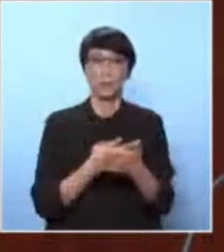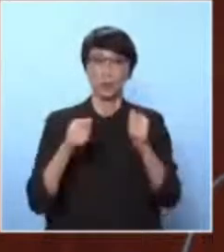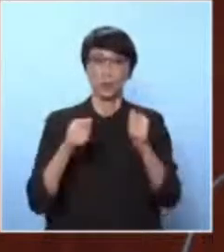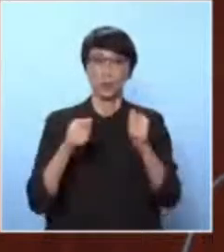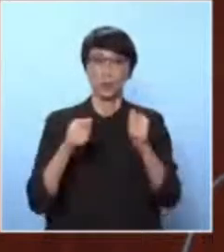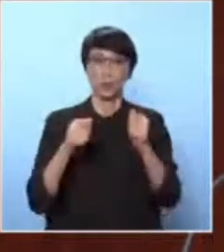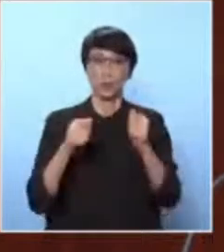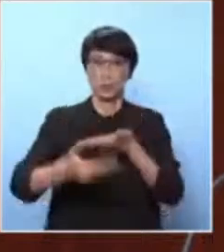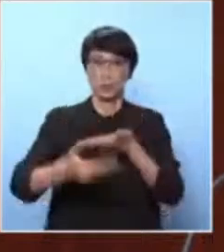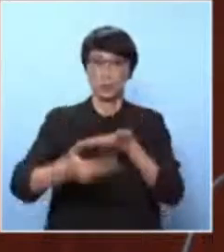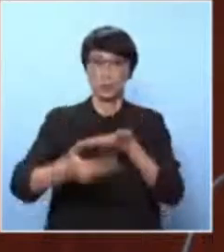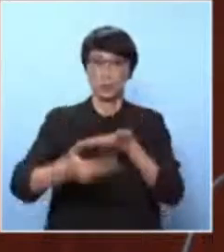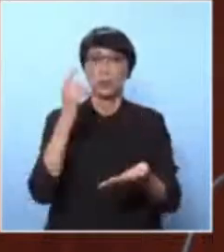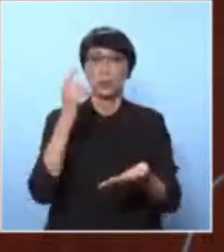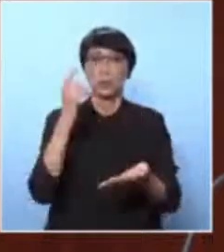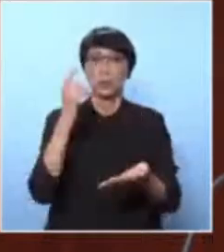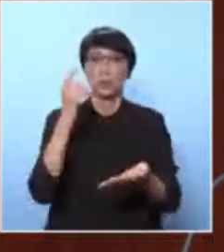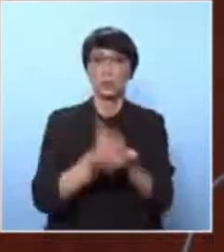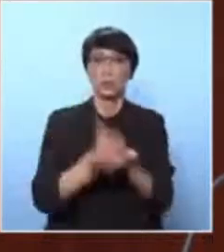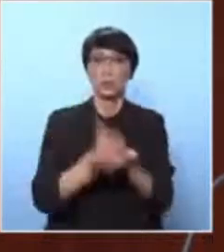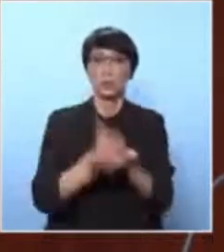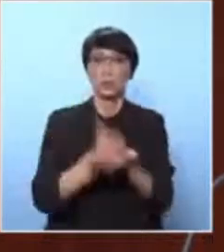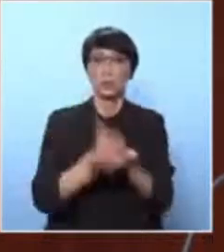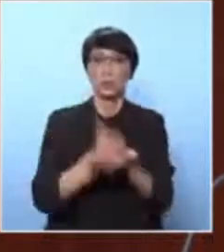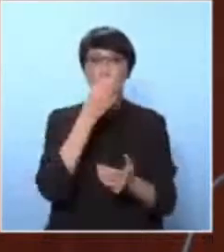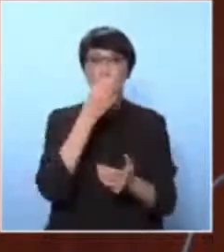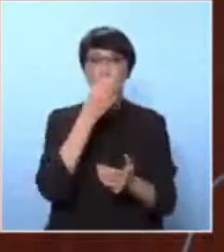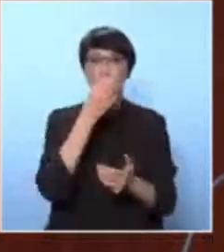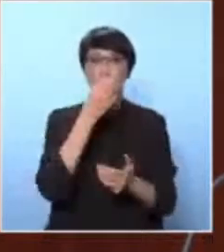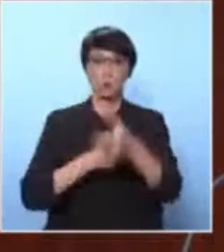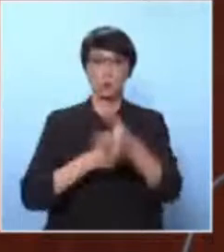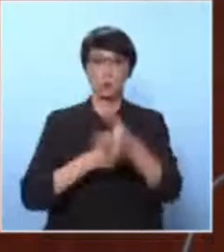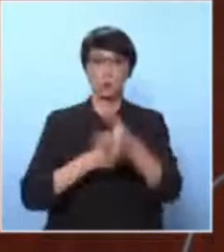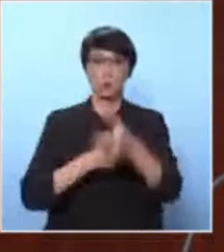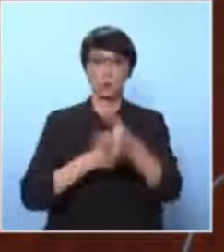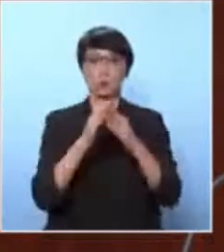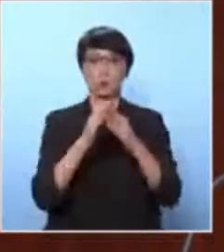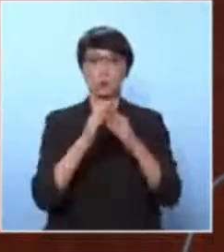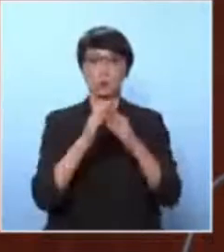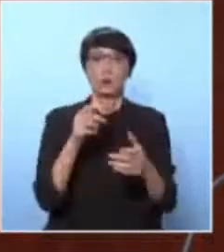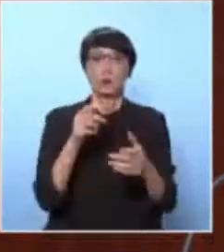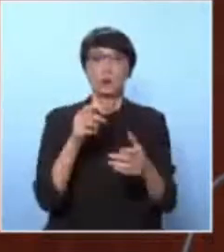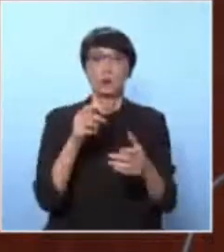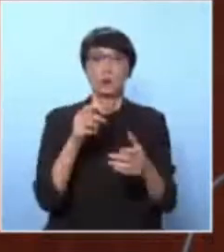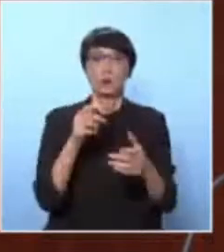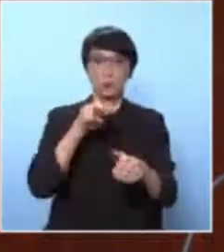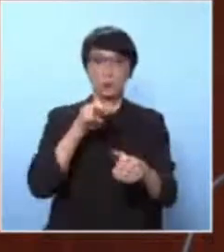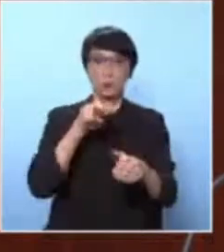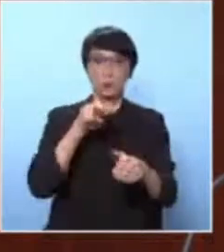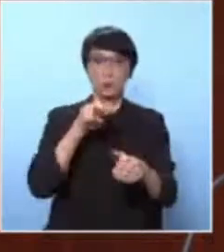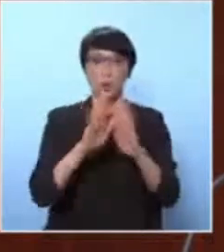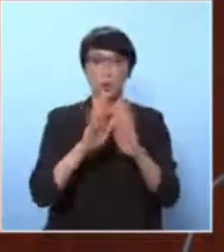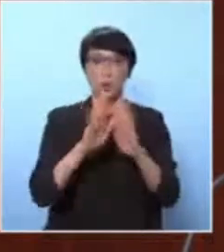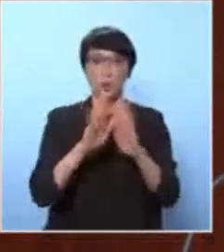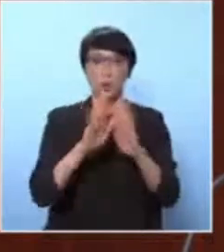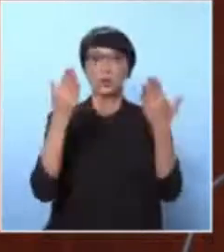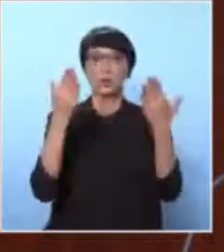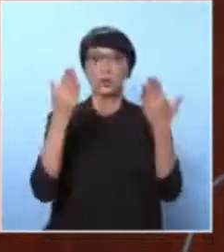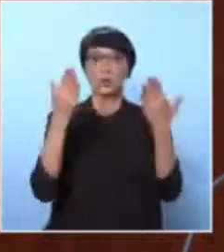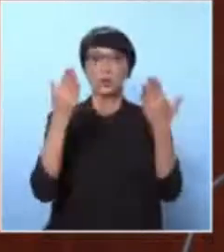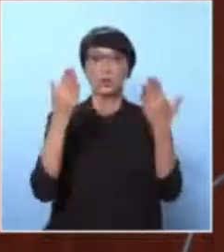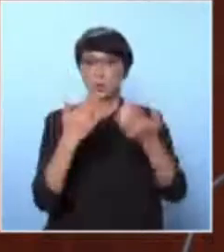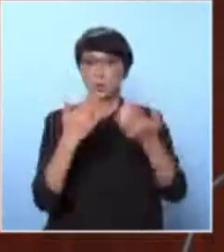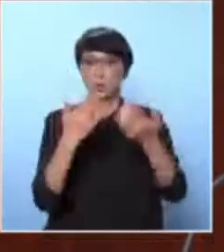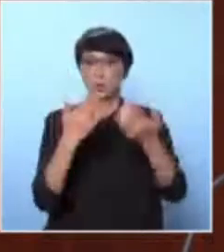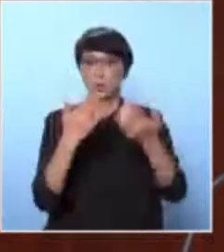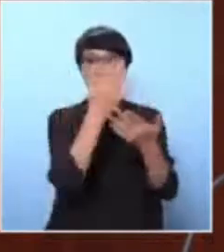The HKEX and the financial regulators will review and explore reducing the minimum trading spreads to facilitate